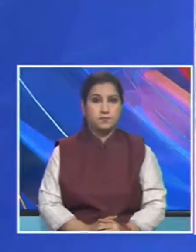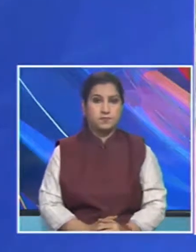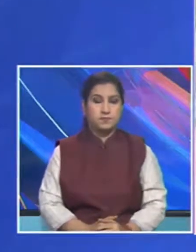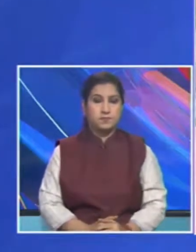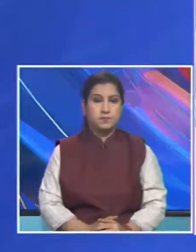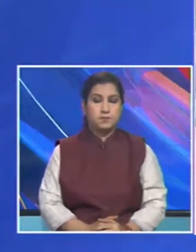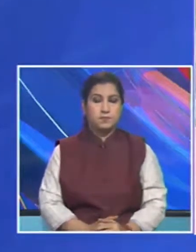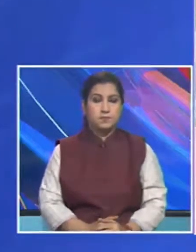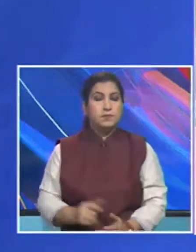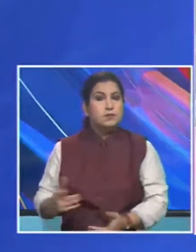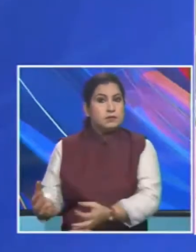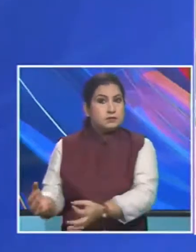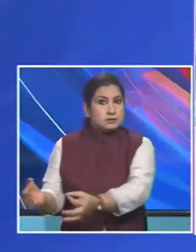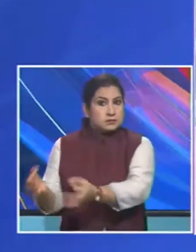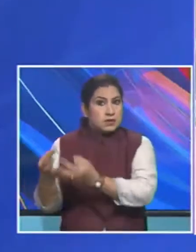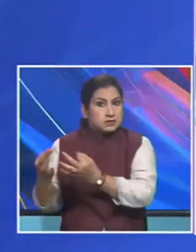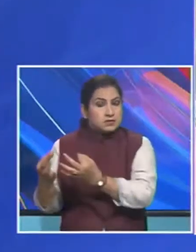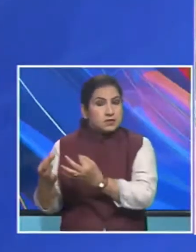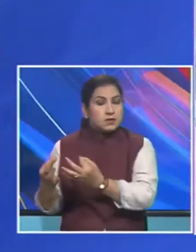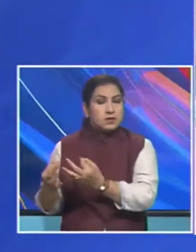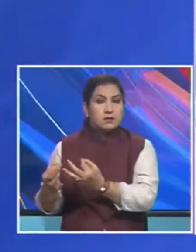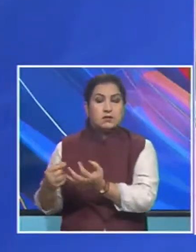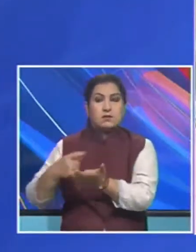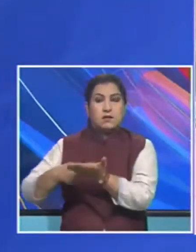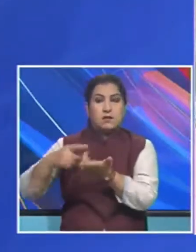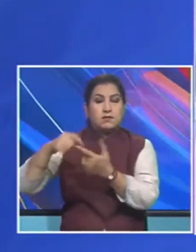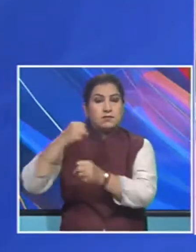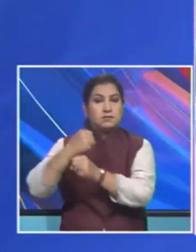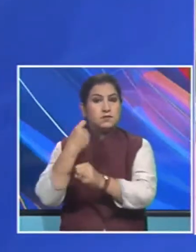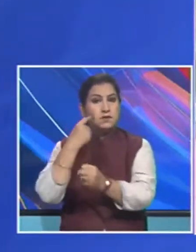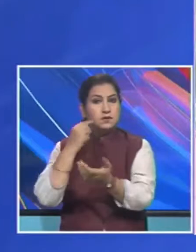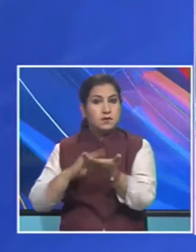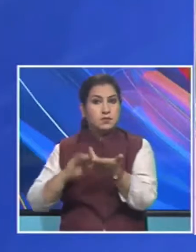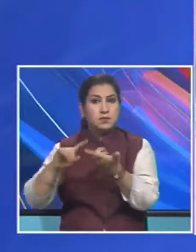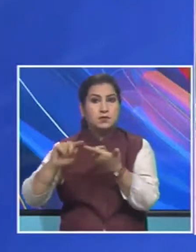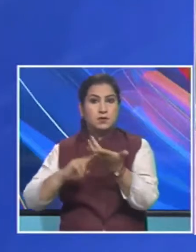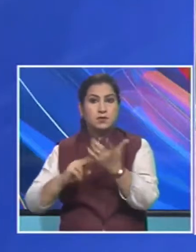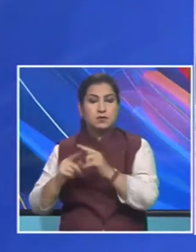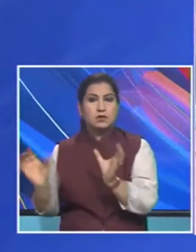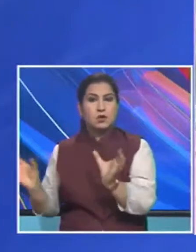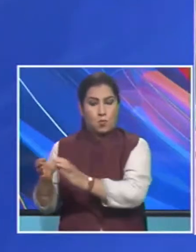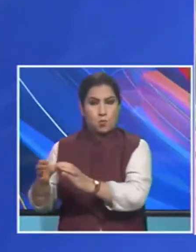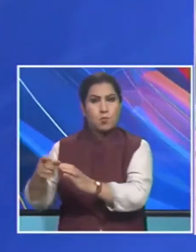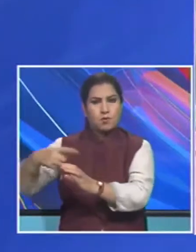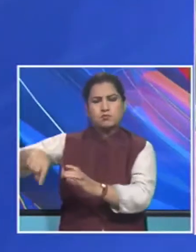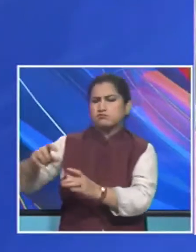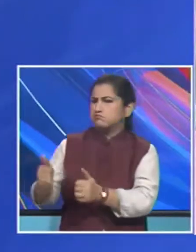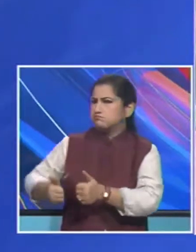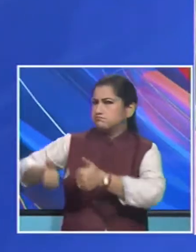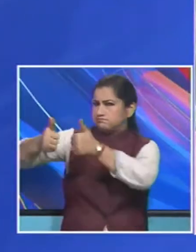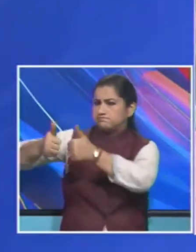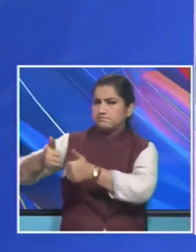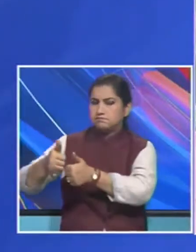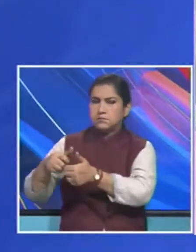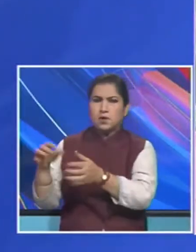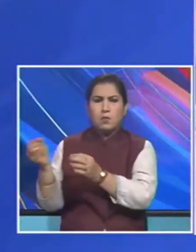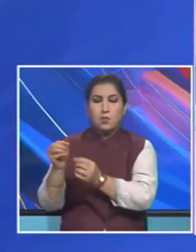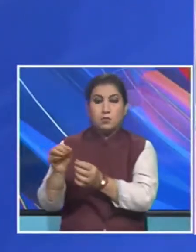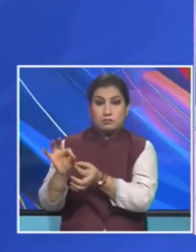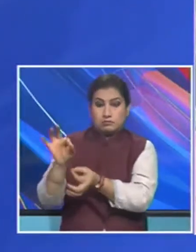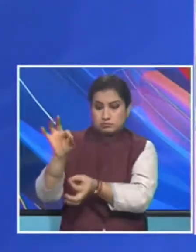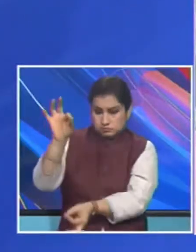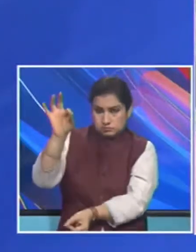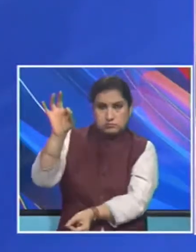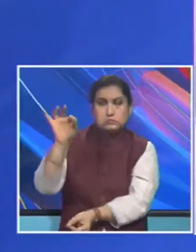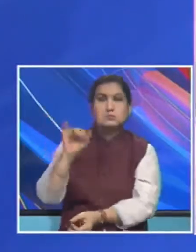A unique, distinct regiment. The personnel are handpicked, all of them at least 6 feet tall.